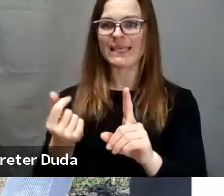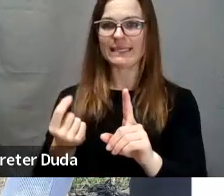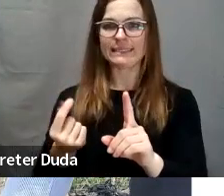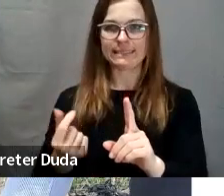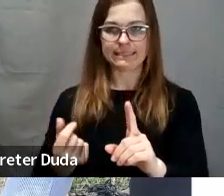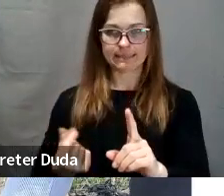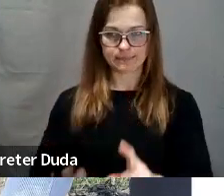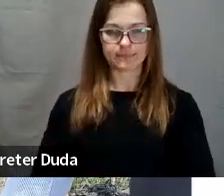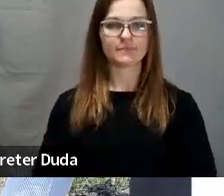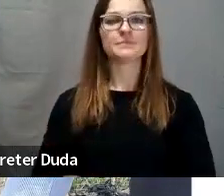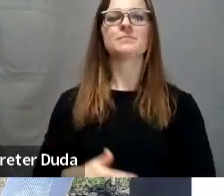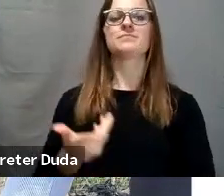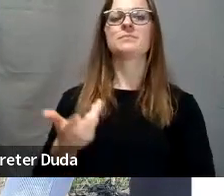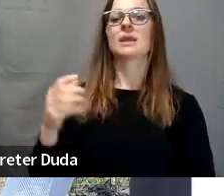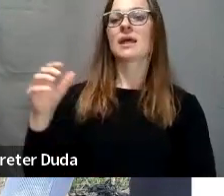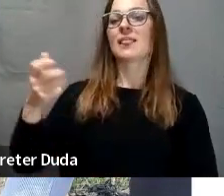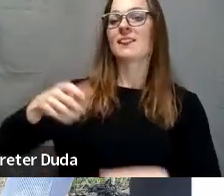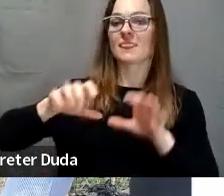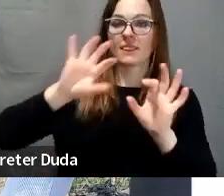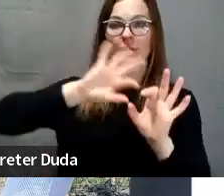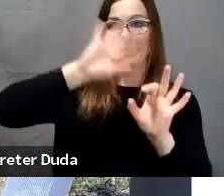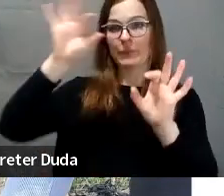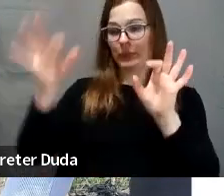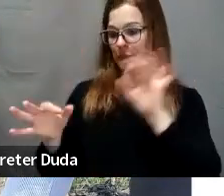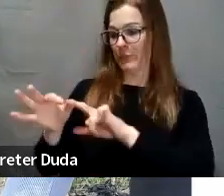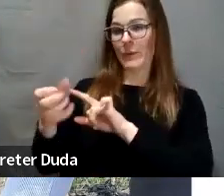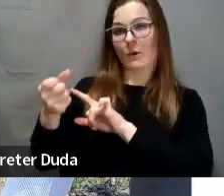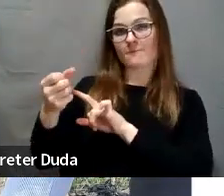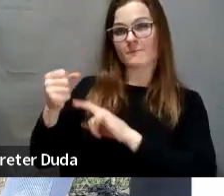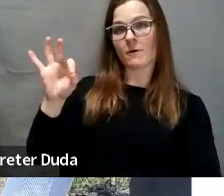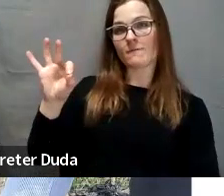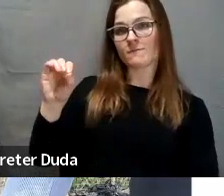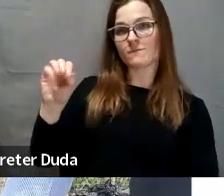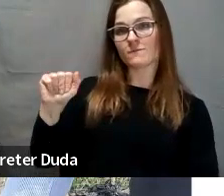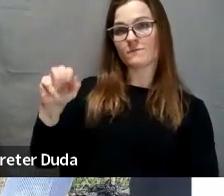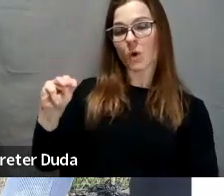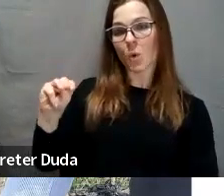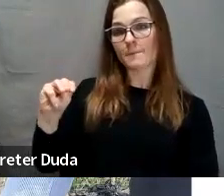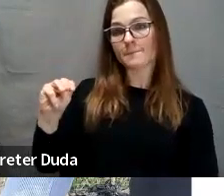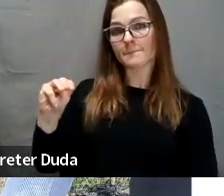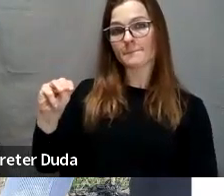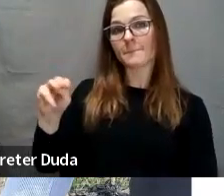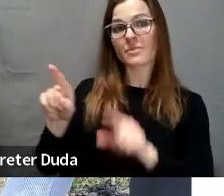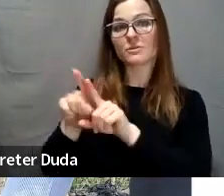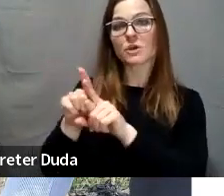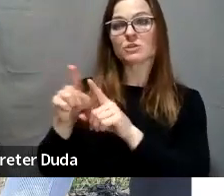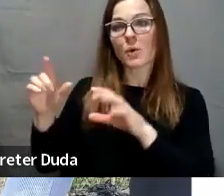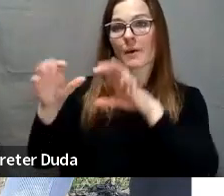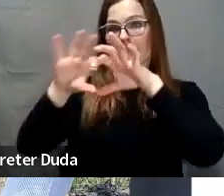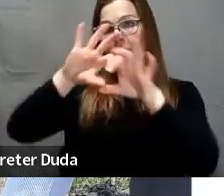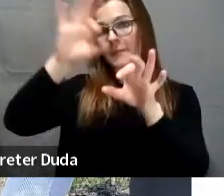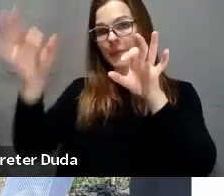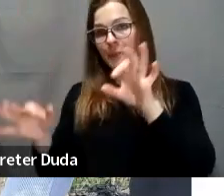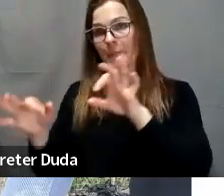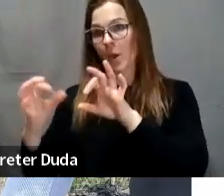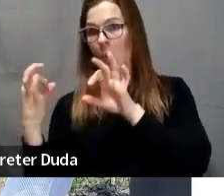foam handle on the end that's easy to grip. It's got a hole in the handle for hanging it up, which is